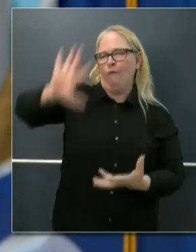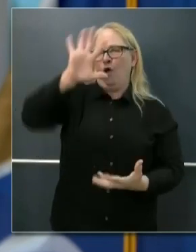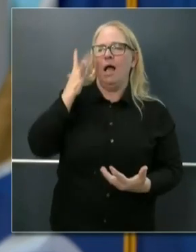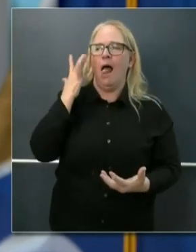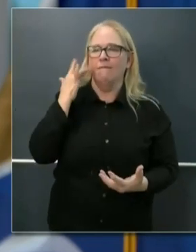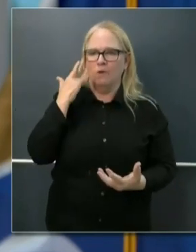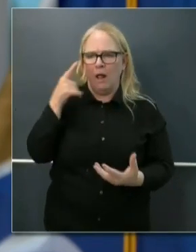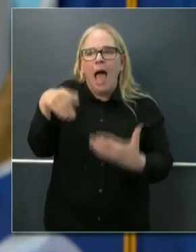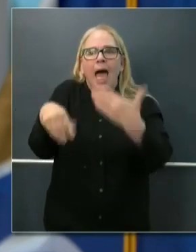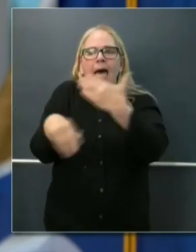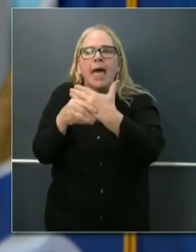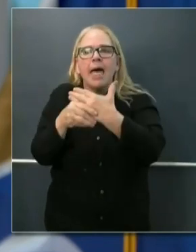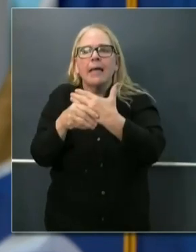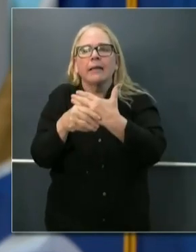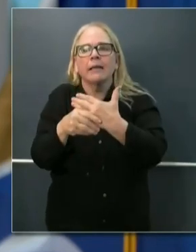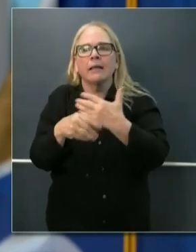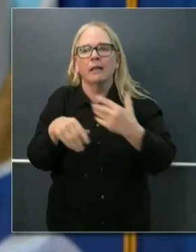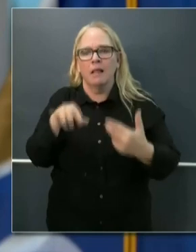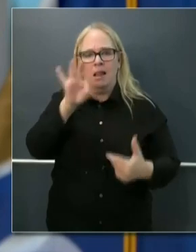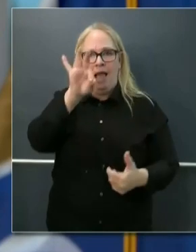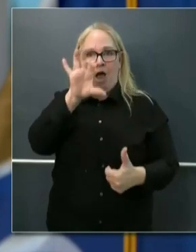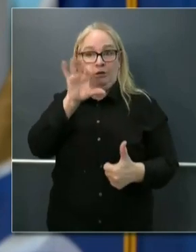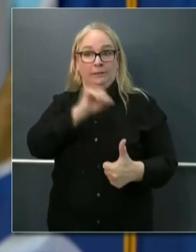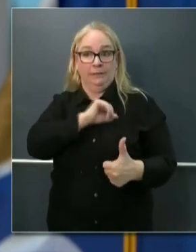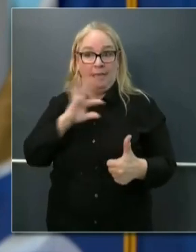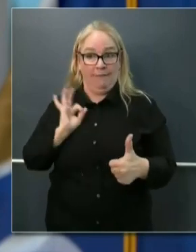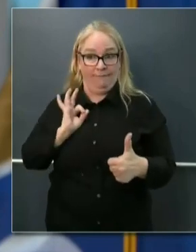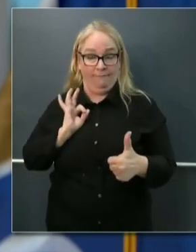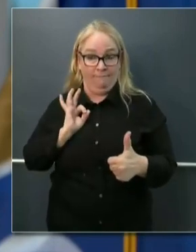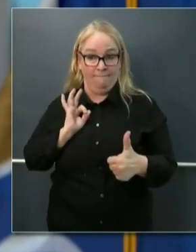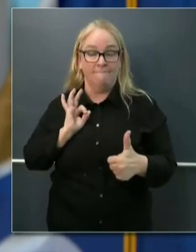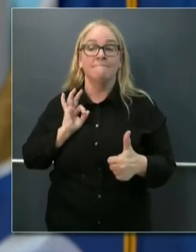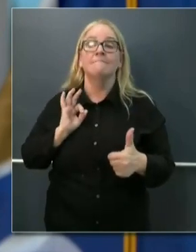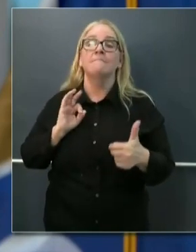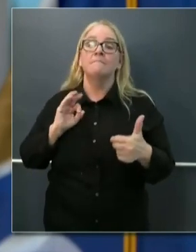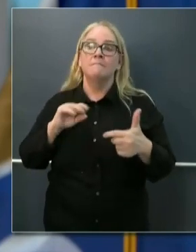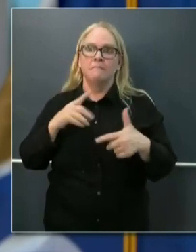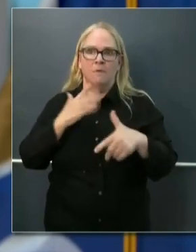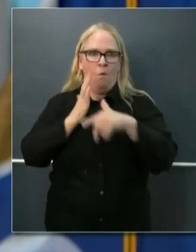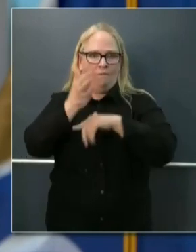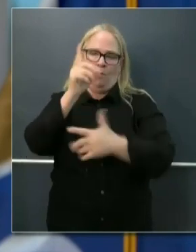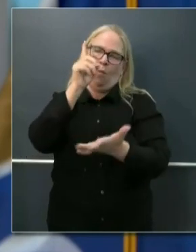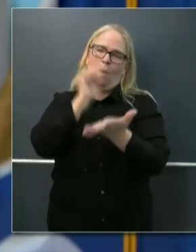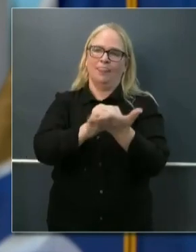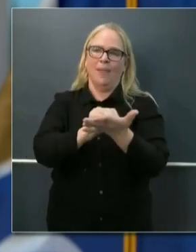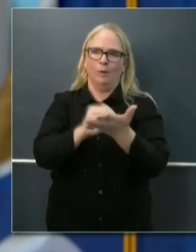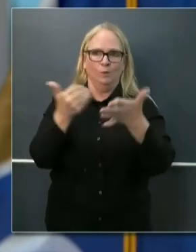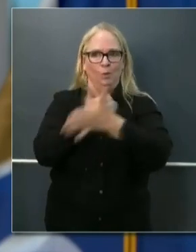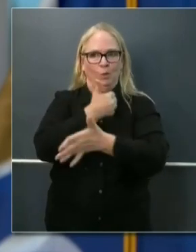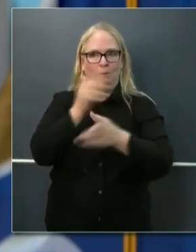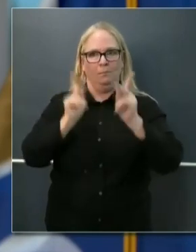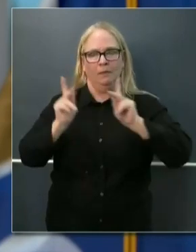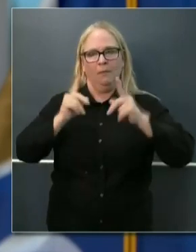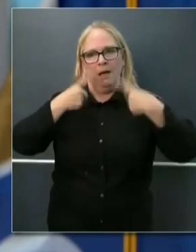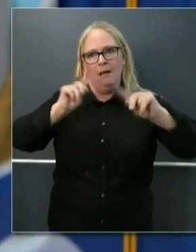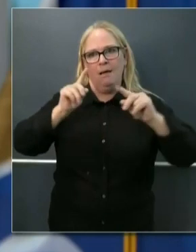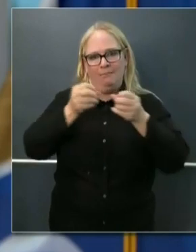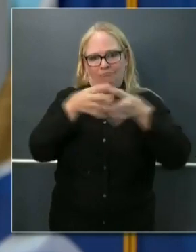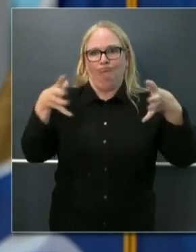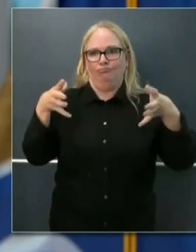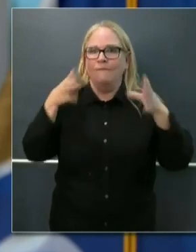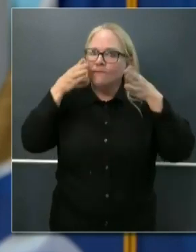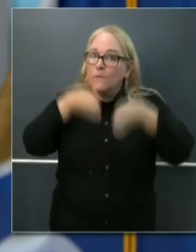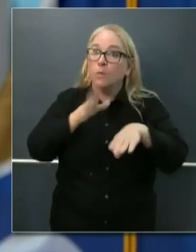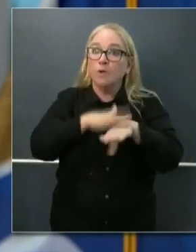additional 900 staff. So we're well in excess of 1,000 new folks that are going to be focusing in